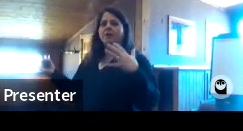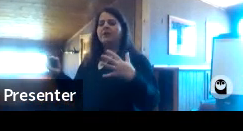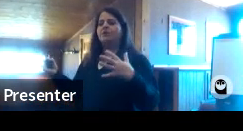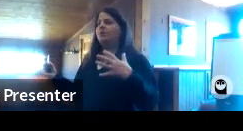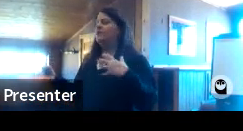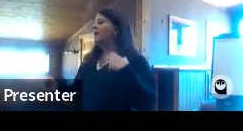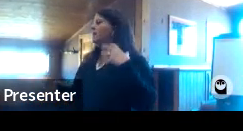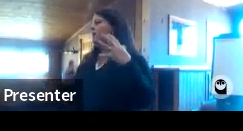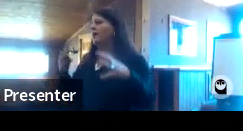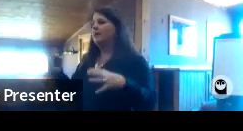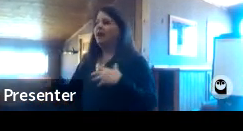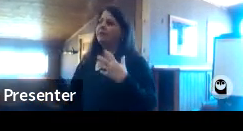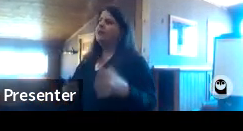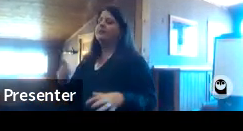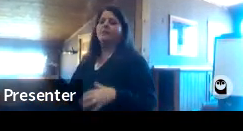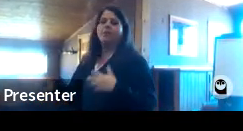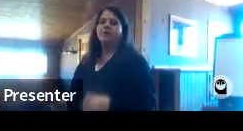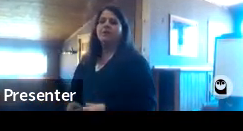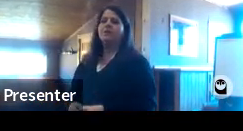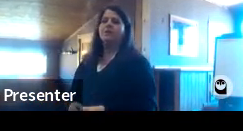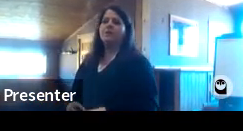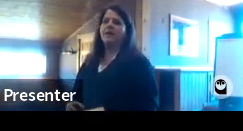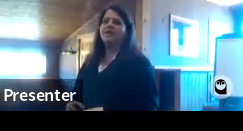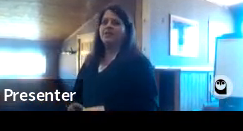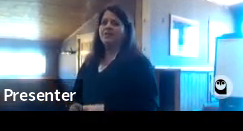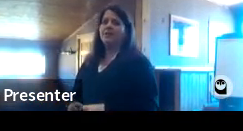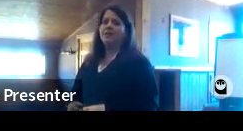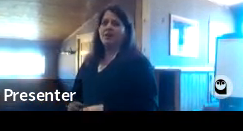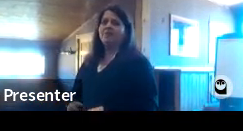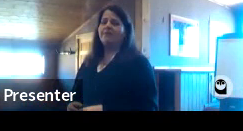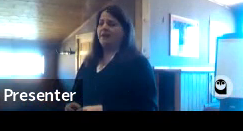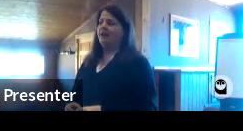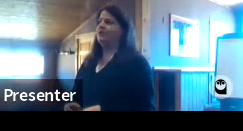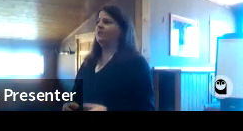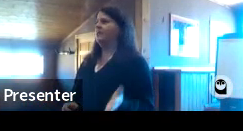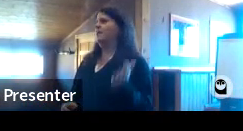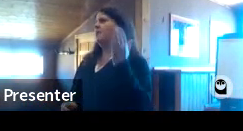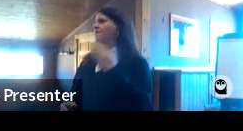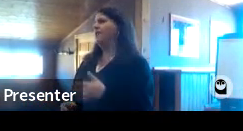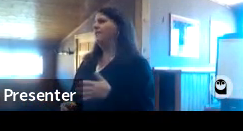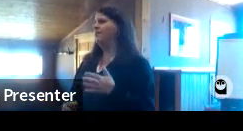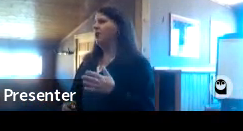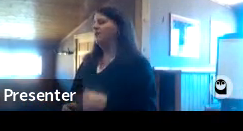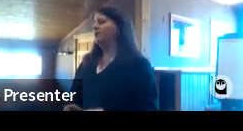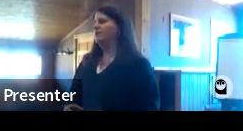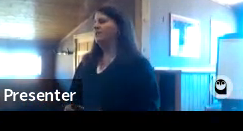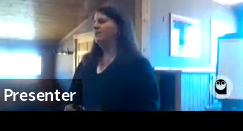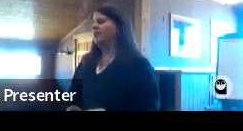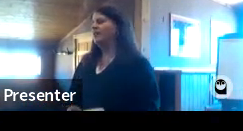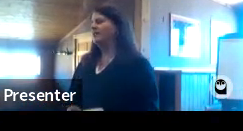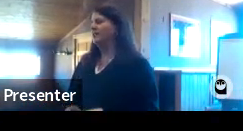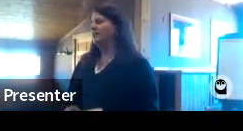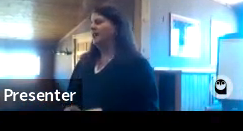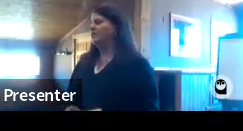I get to go out and train with them and advocates and prosecutors, and it's just been a lot of fun. I've just hit my 5-year mark of doing